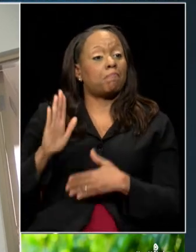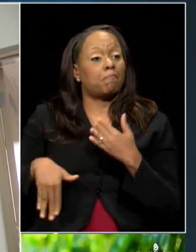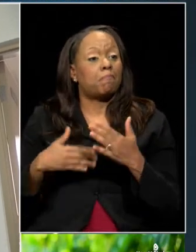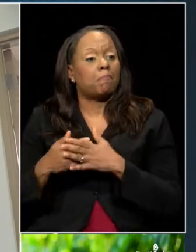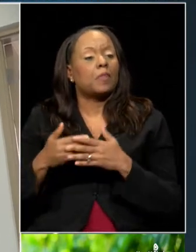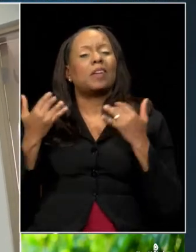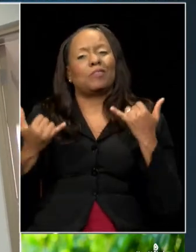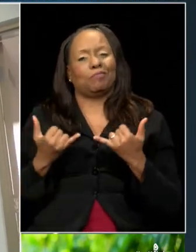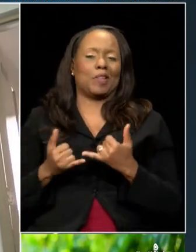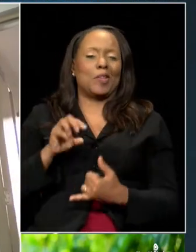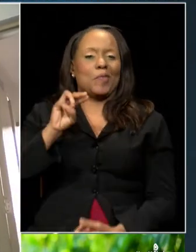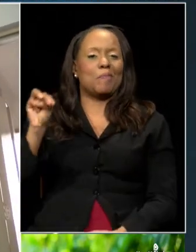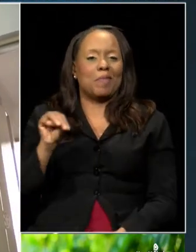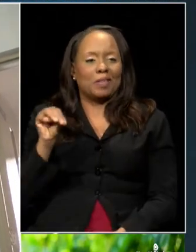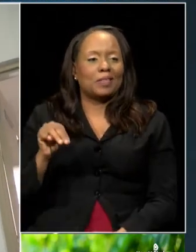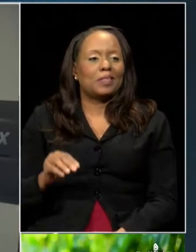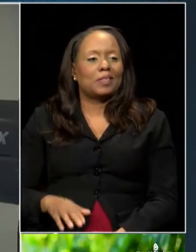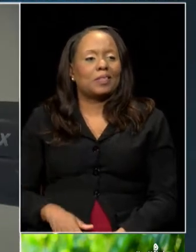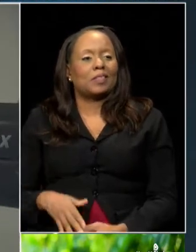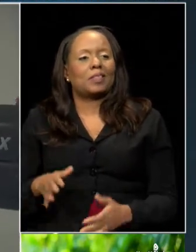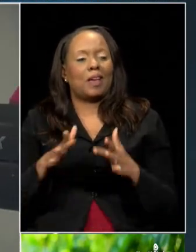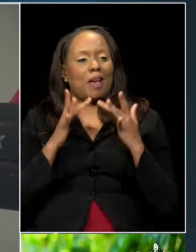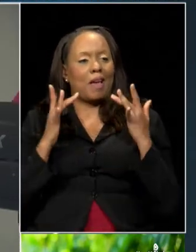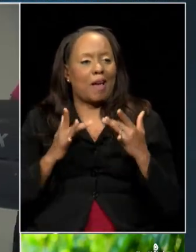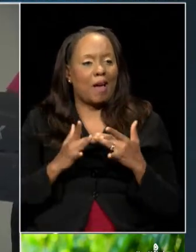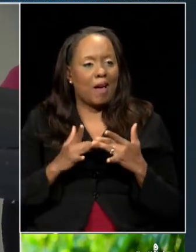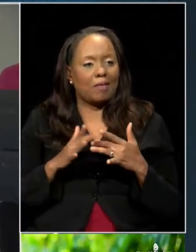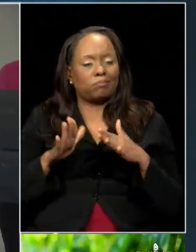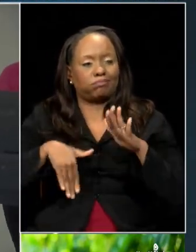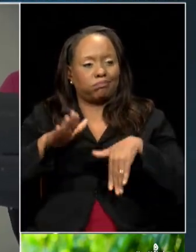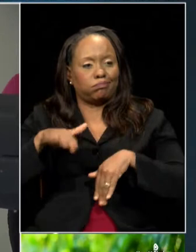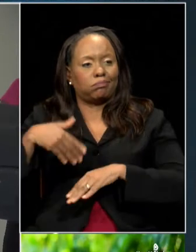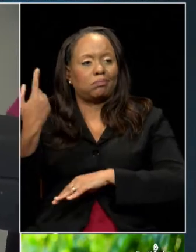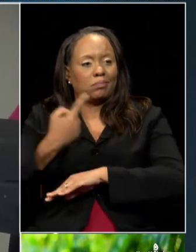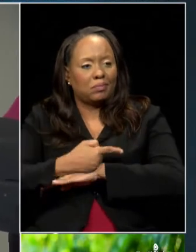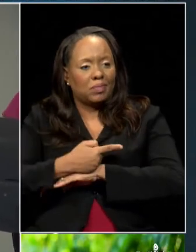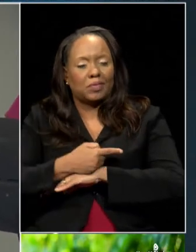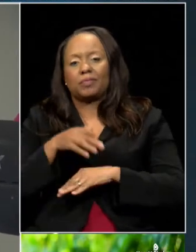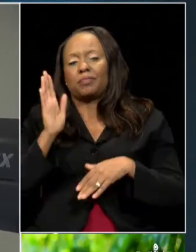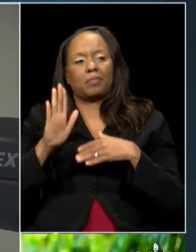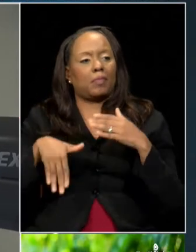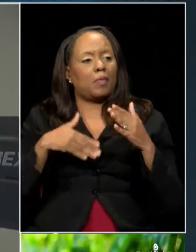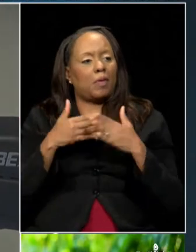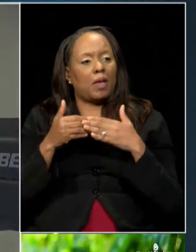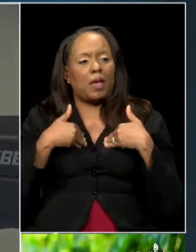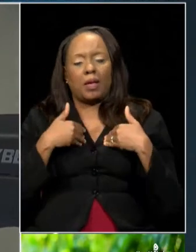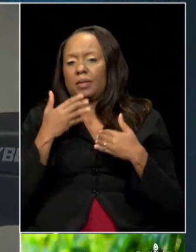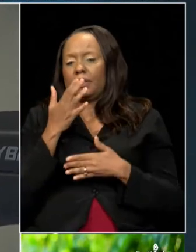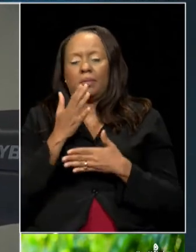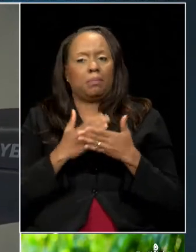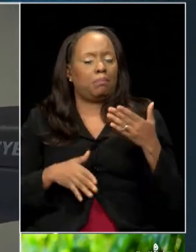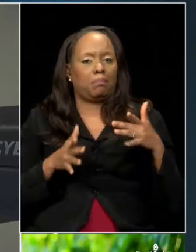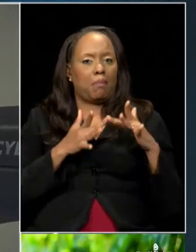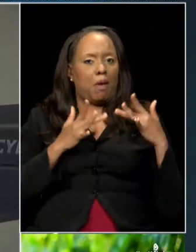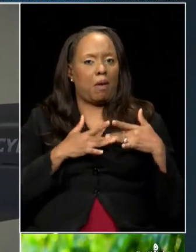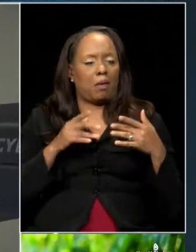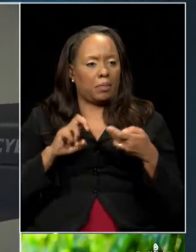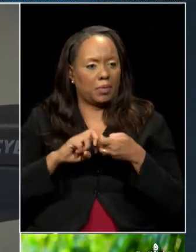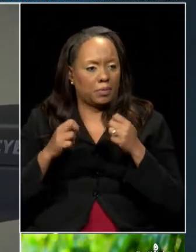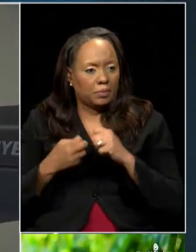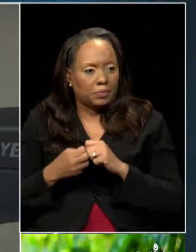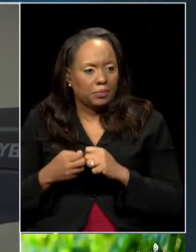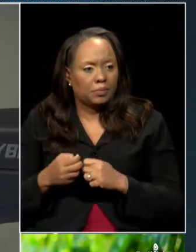Monday. Monday is heart cardiac day. So these clients have all had some cardiac event, mm-hmm. and they are